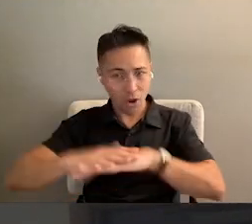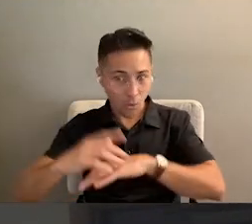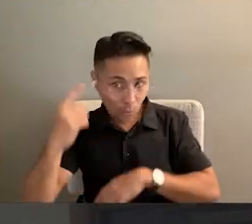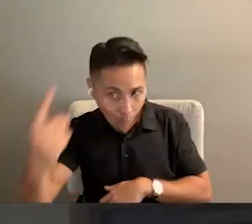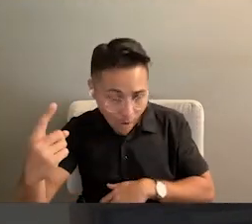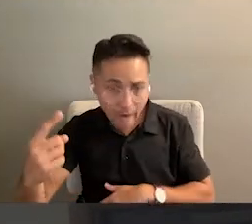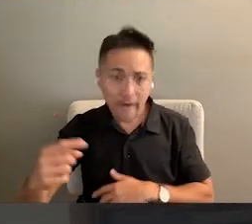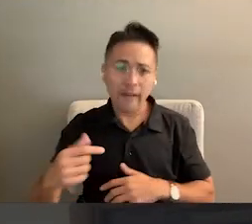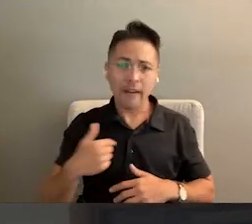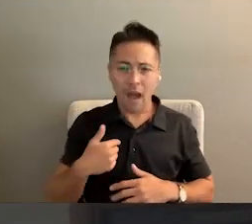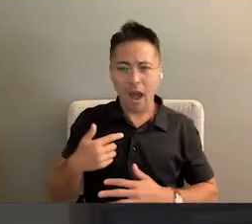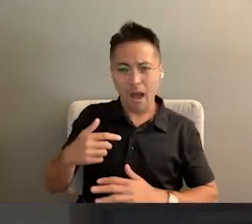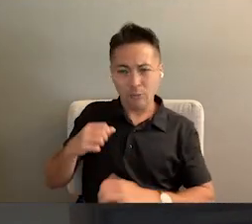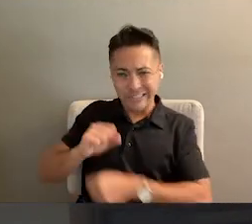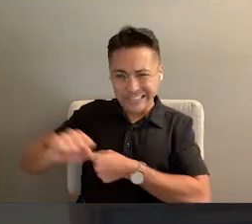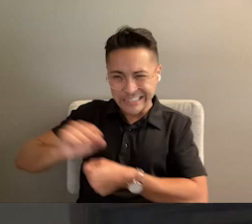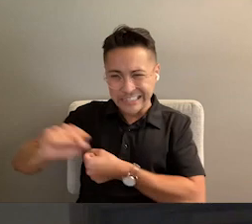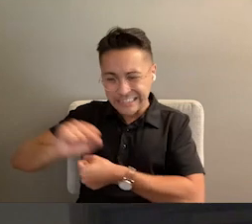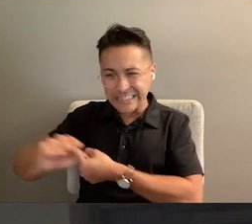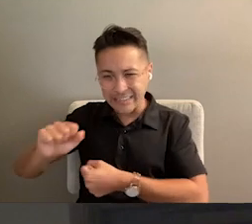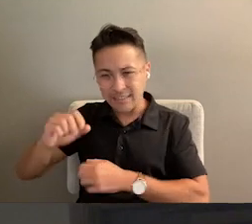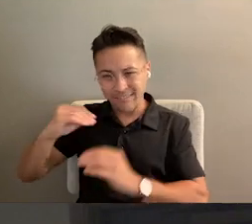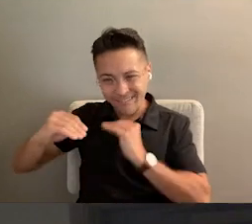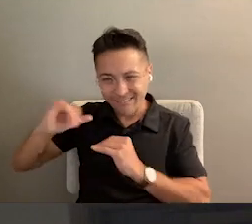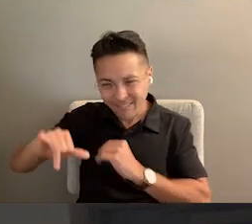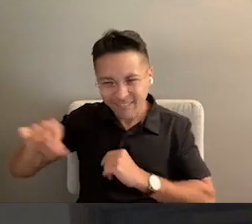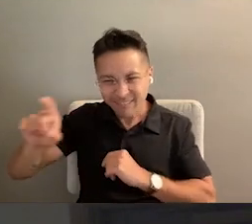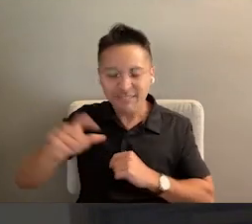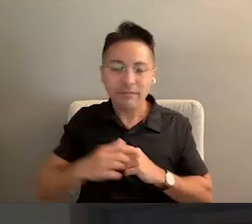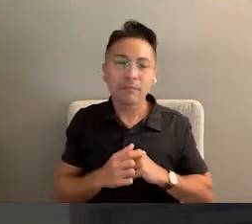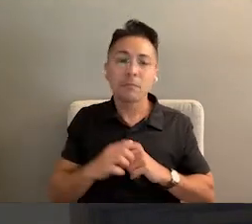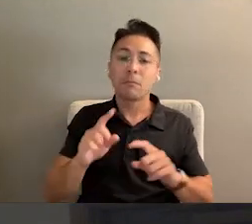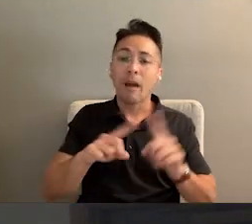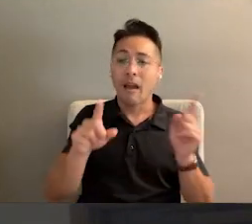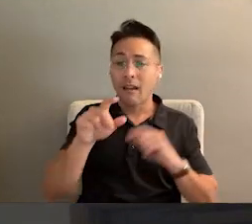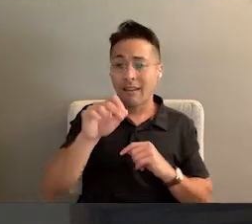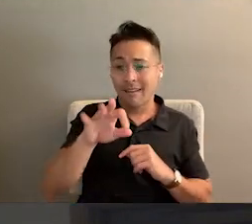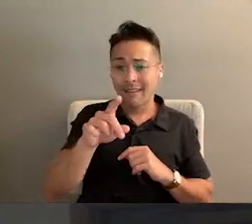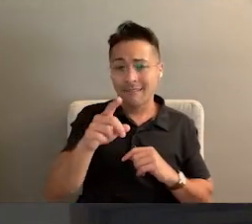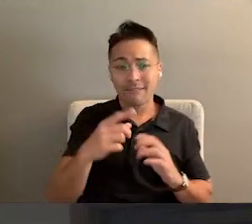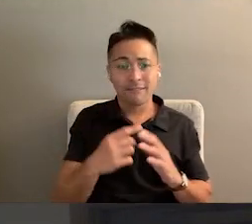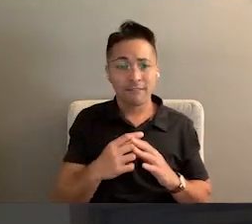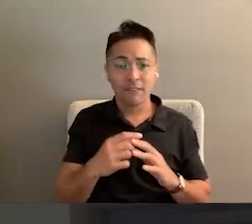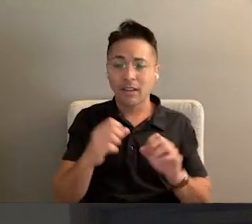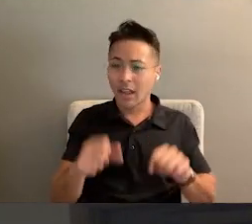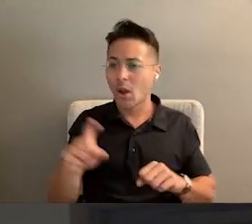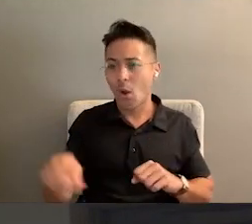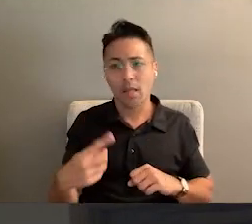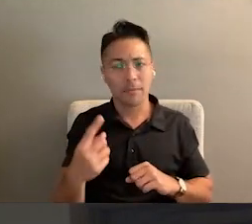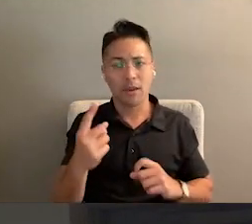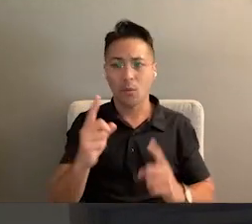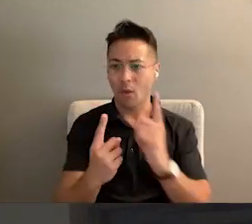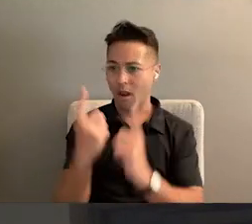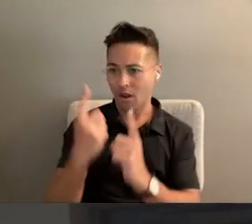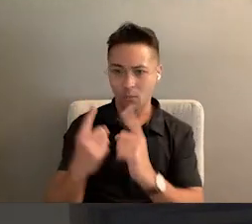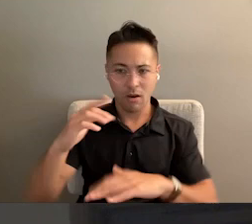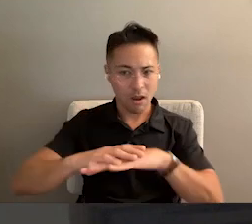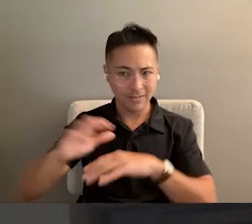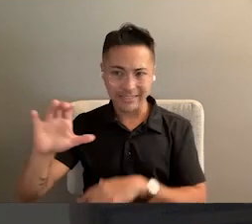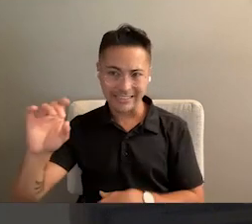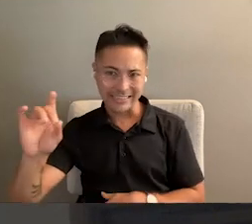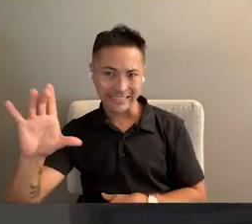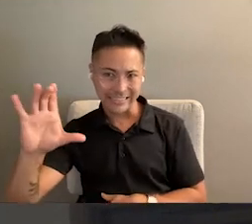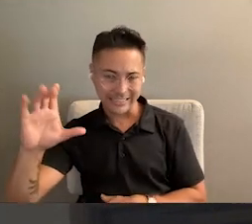understand that on CDC everybody's a 1-to-1. All right. So I am working on that. We've got a little bit of a gap to bridge. But if